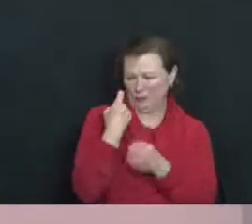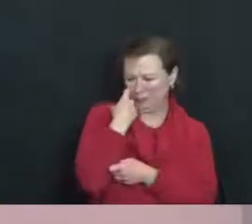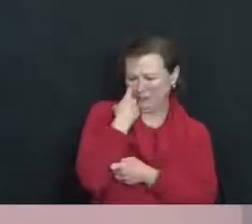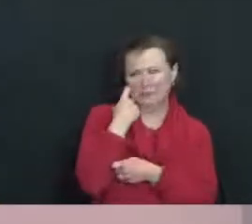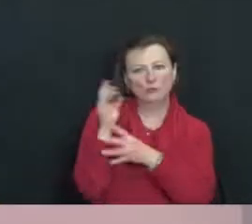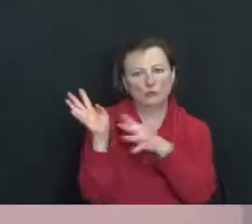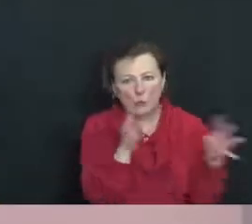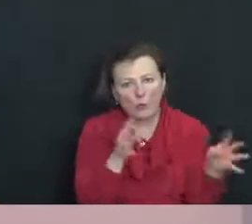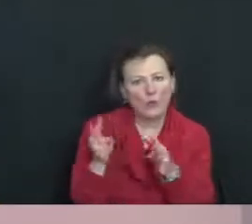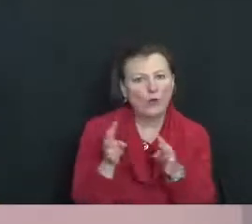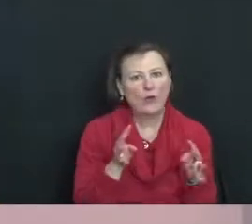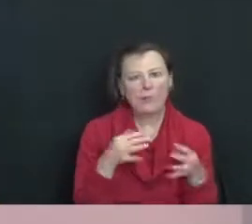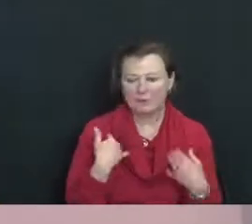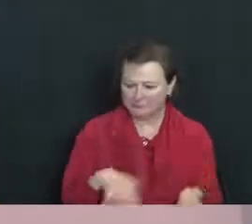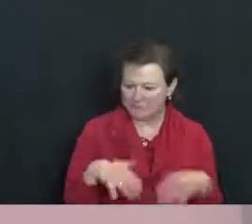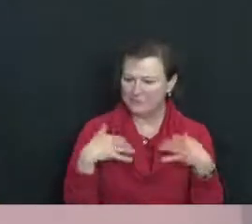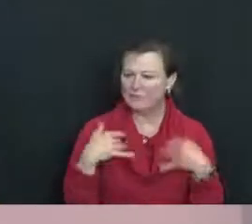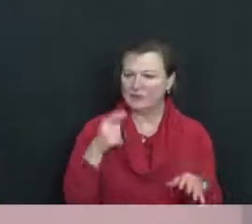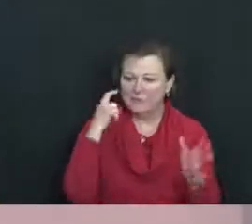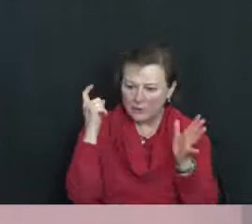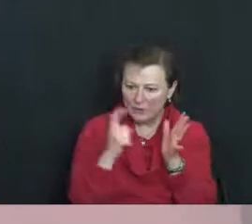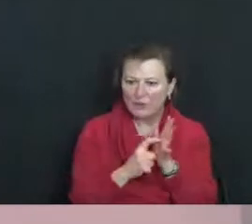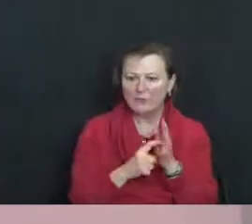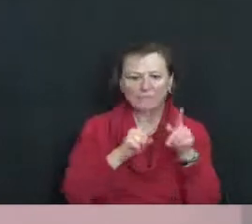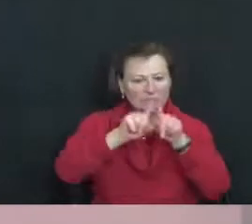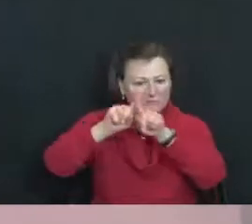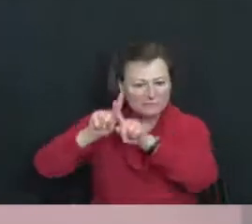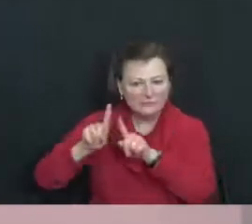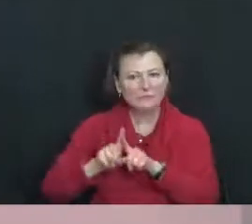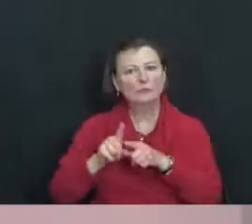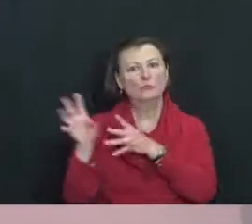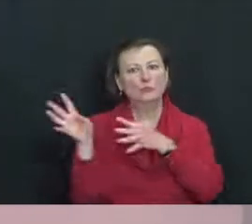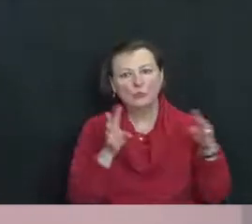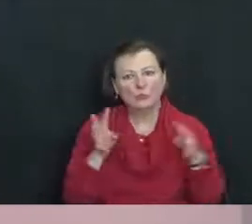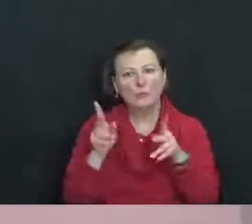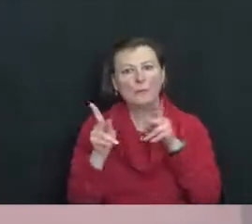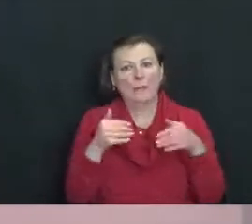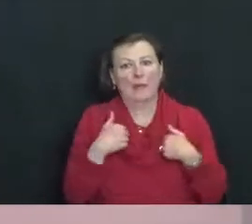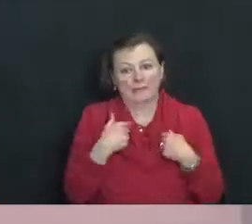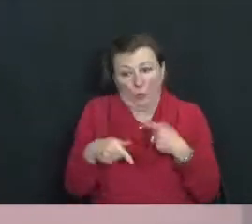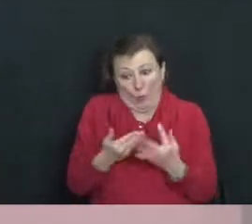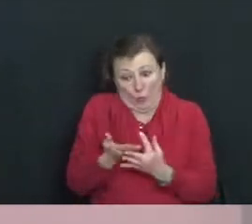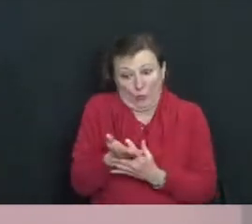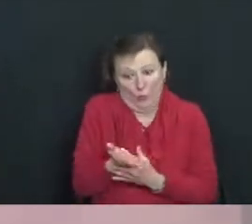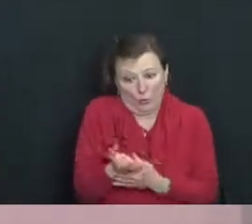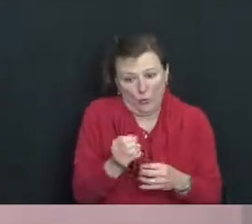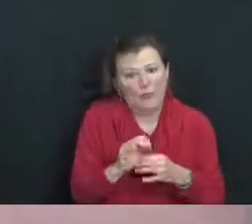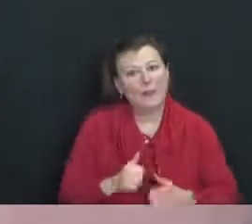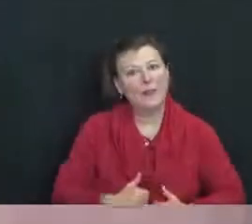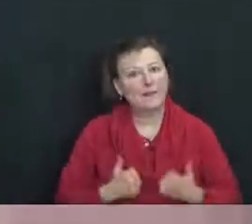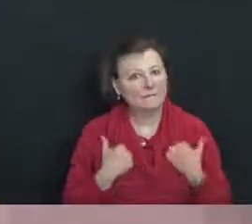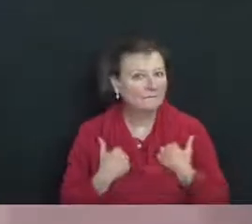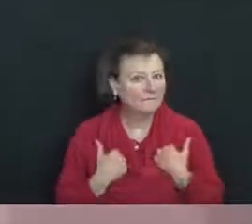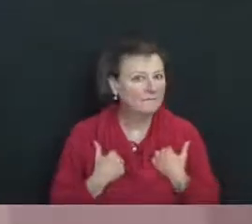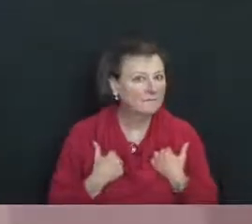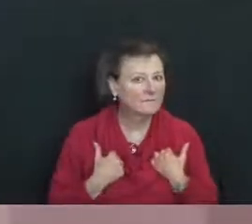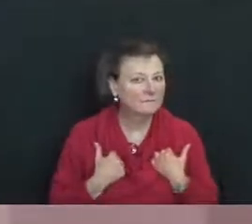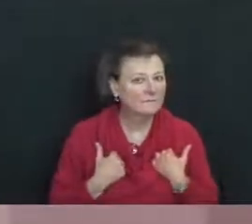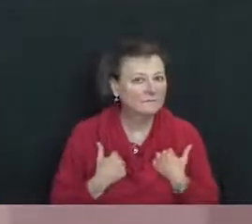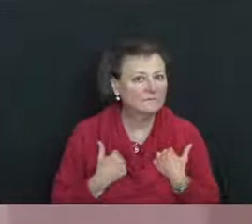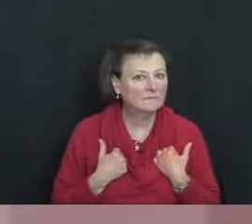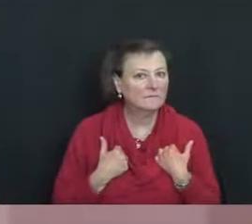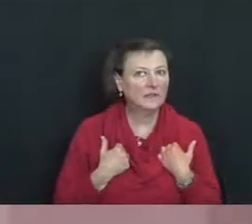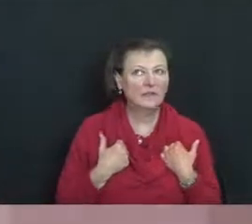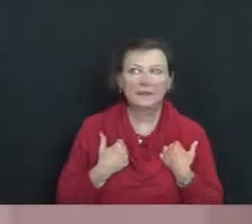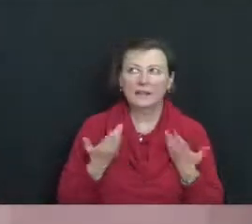are all sorts of storms that people go through in life, and that this is a place of